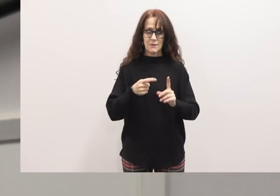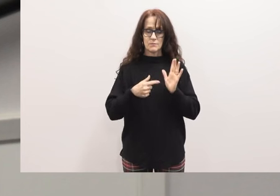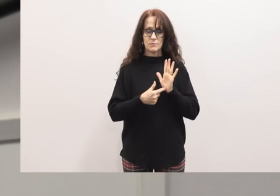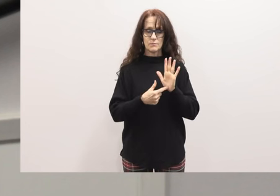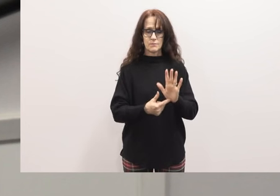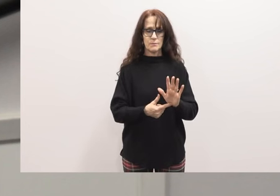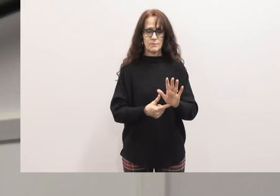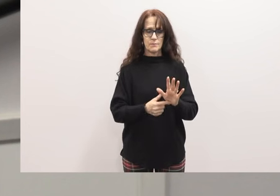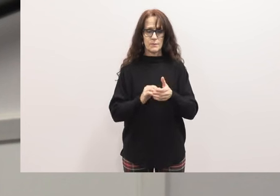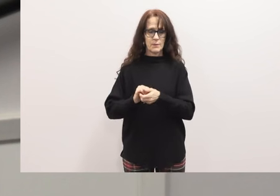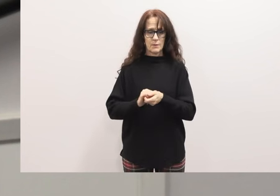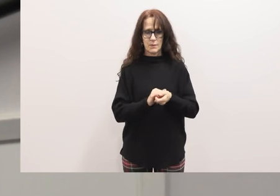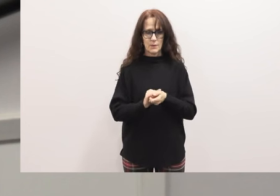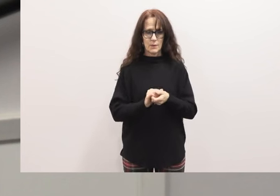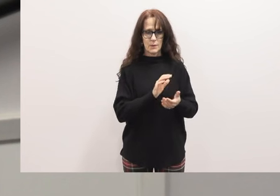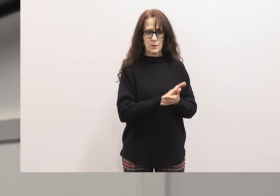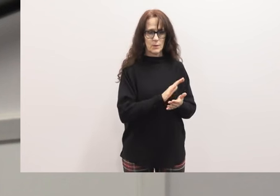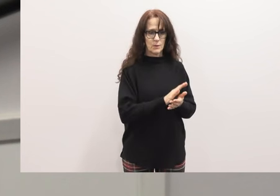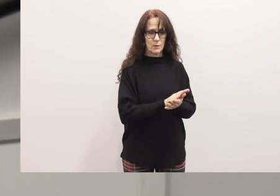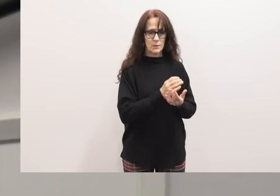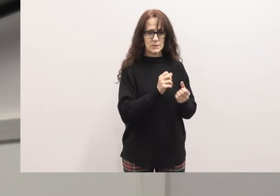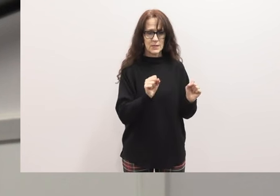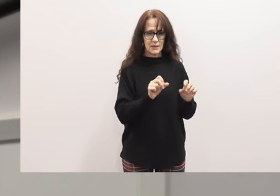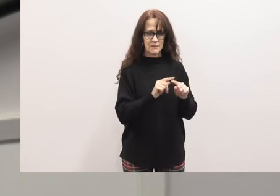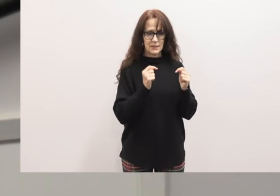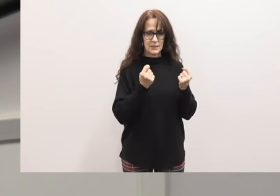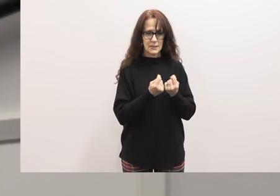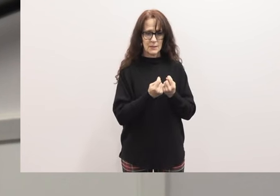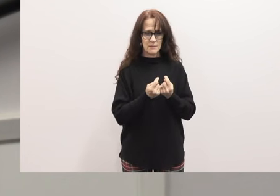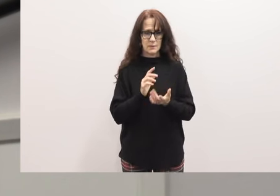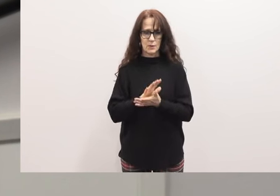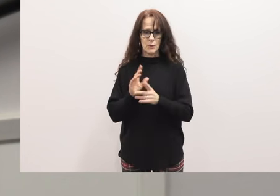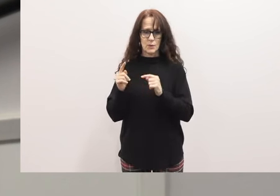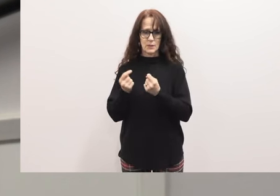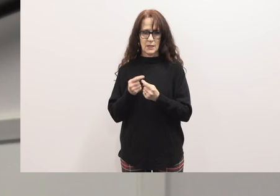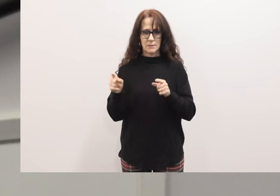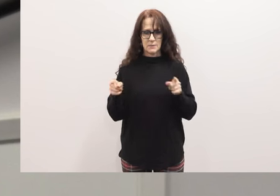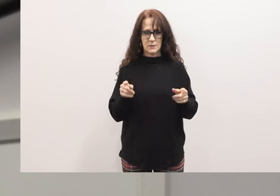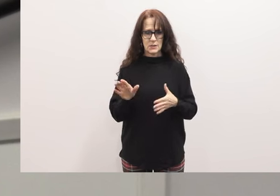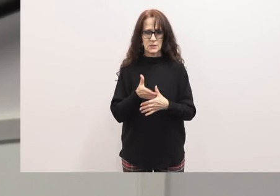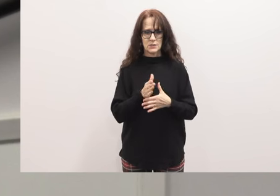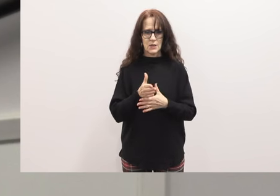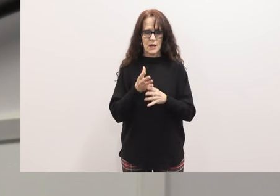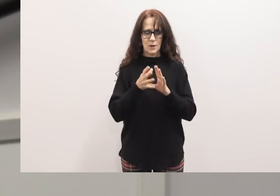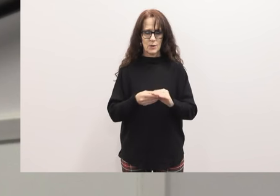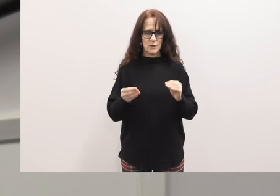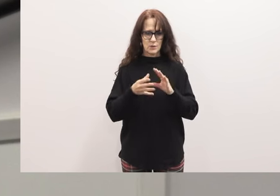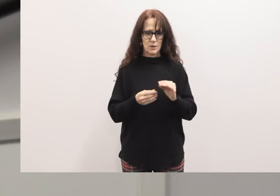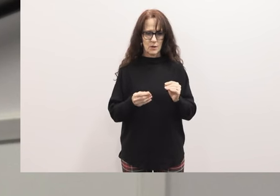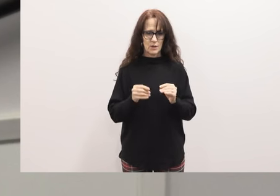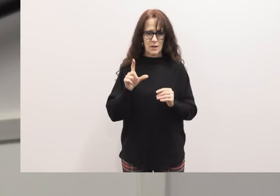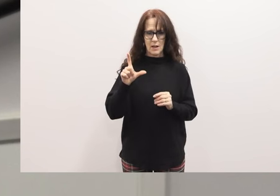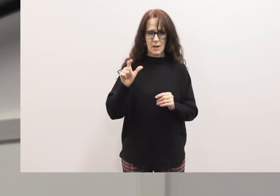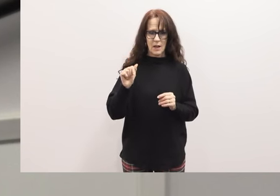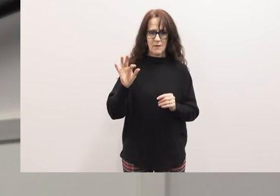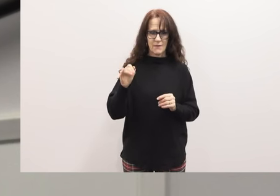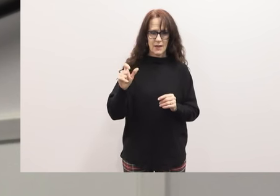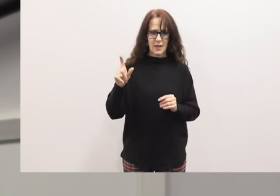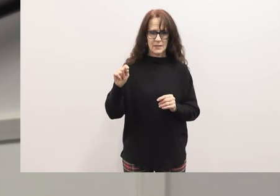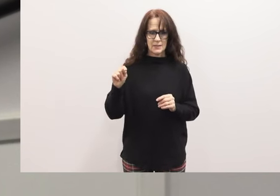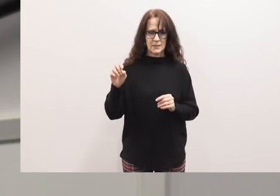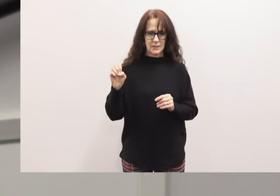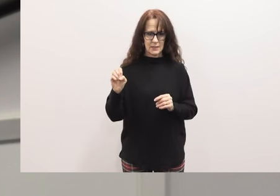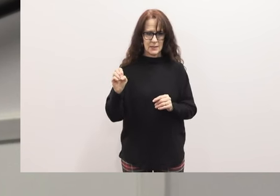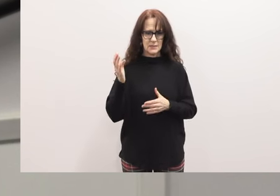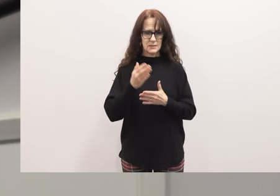highlight the collaboration between our school safety teams and school teams, and just share a story from Lafayette that was